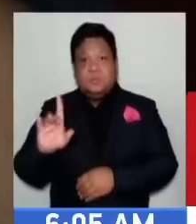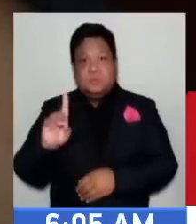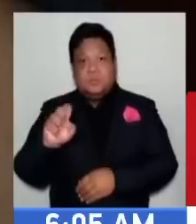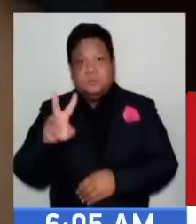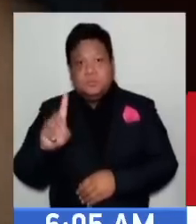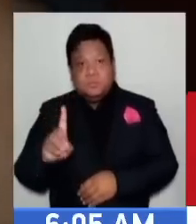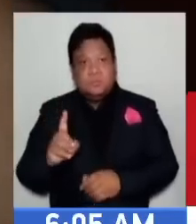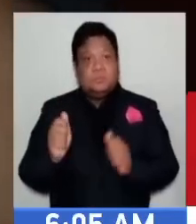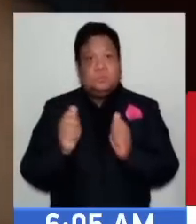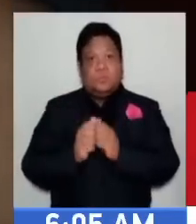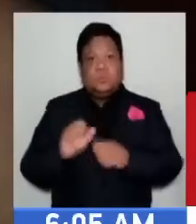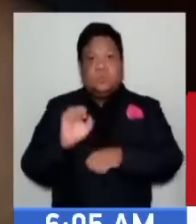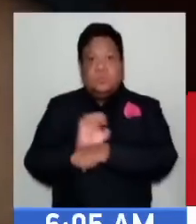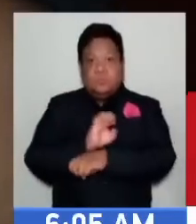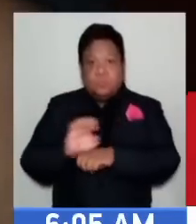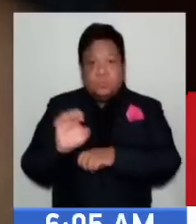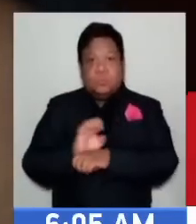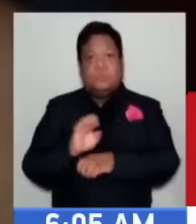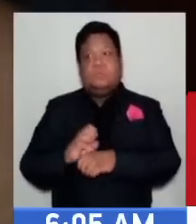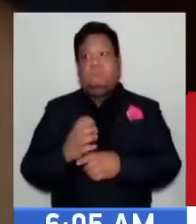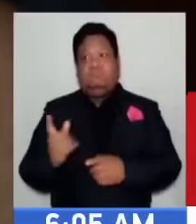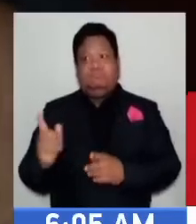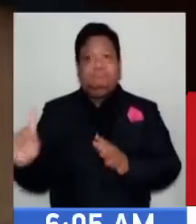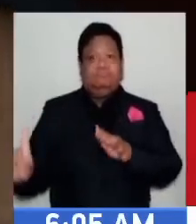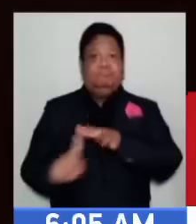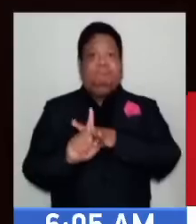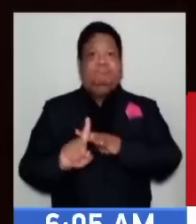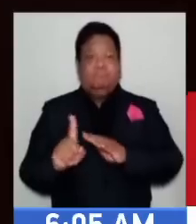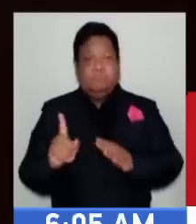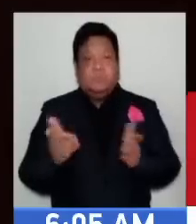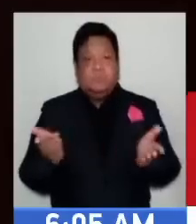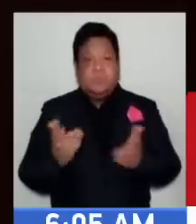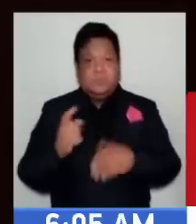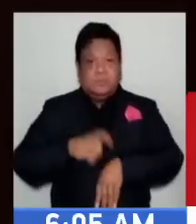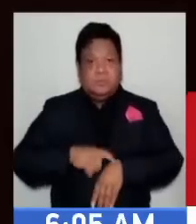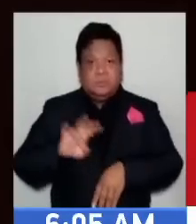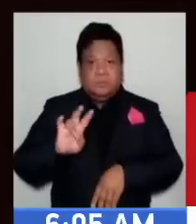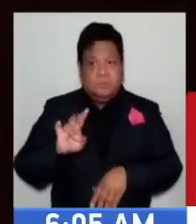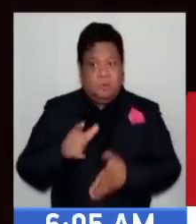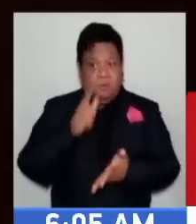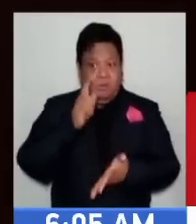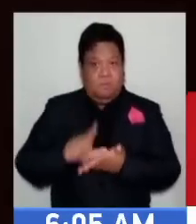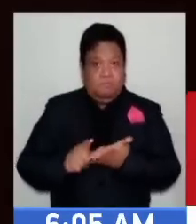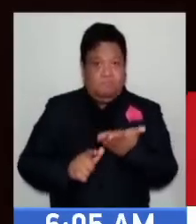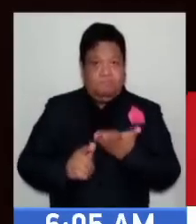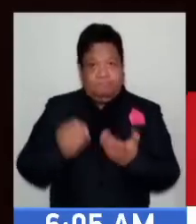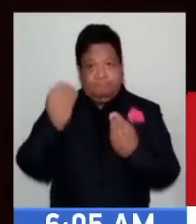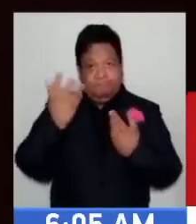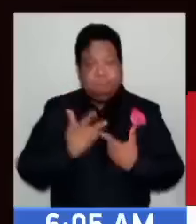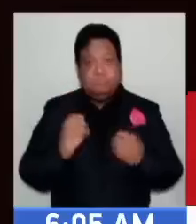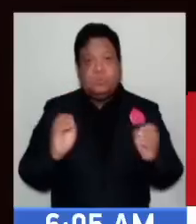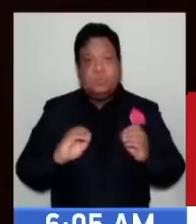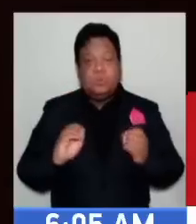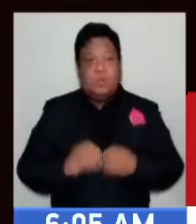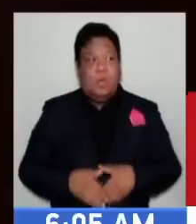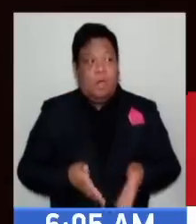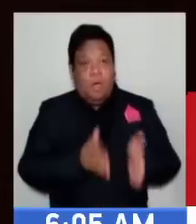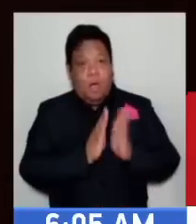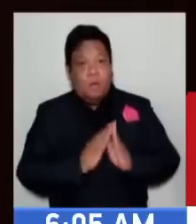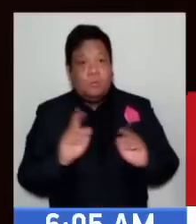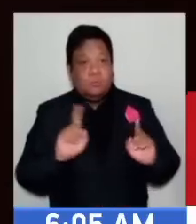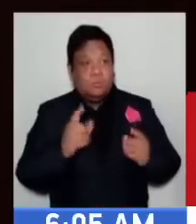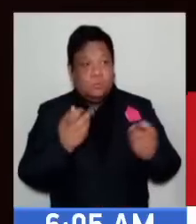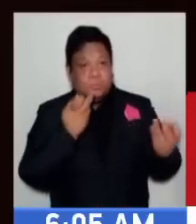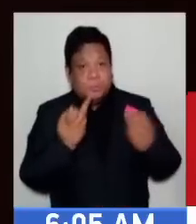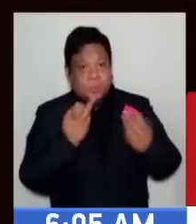guns that showed up at 7 o'clock this evening. We were not asked for any documentation. We were not asked with regards to